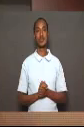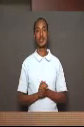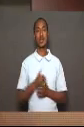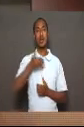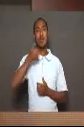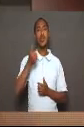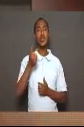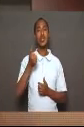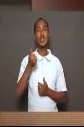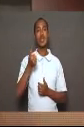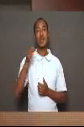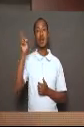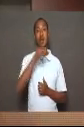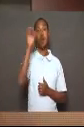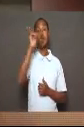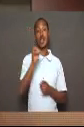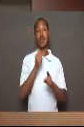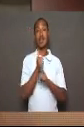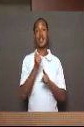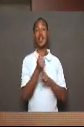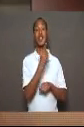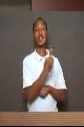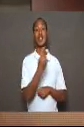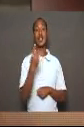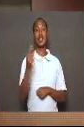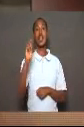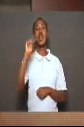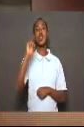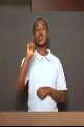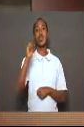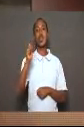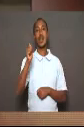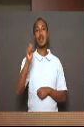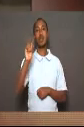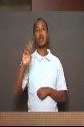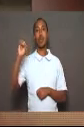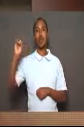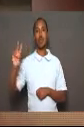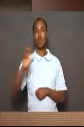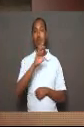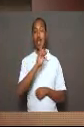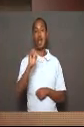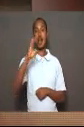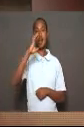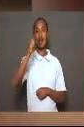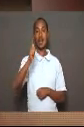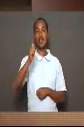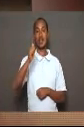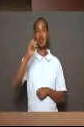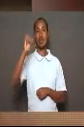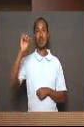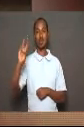Most peroxides of metals, such as sodium peroxide and calcium